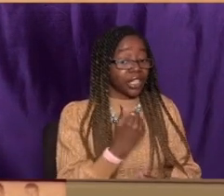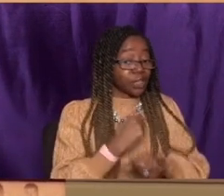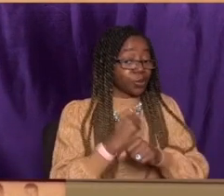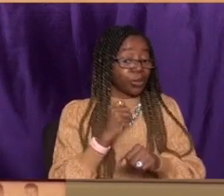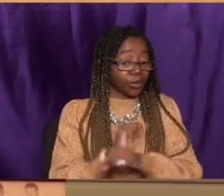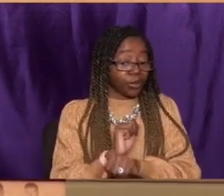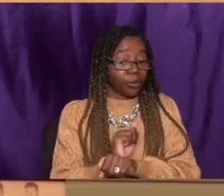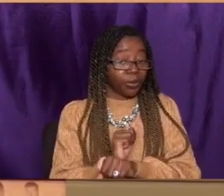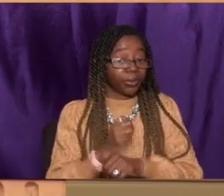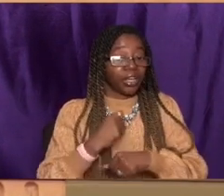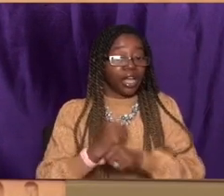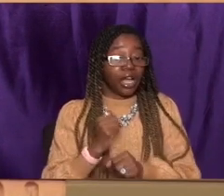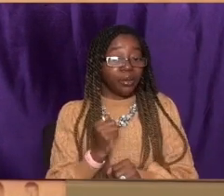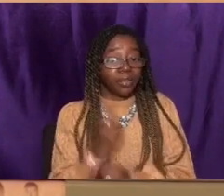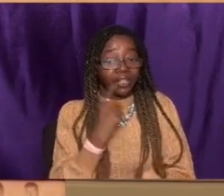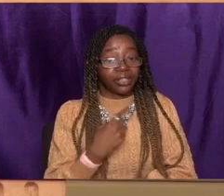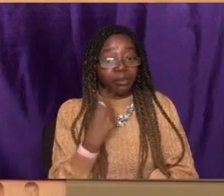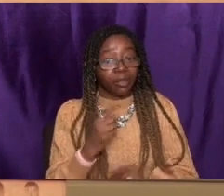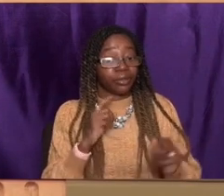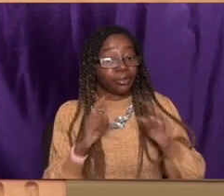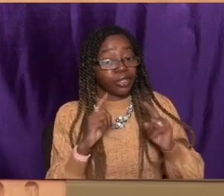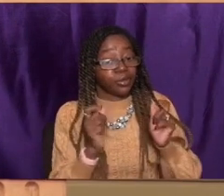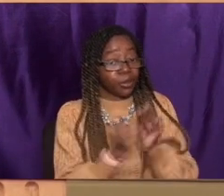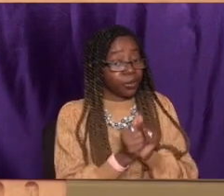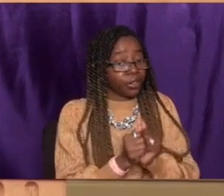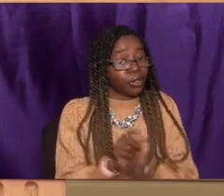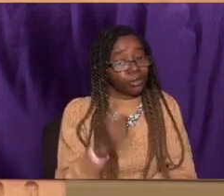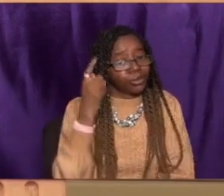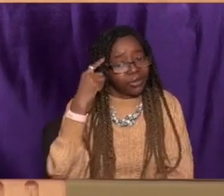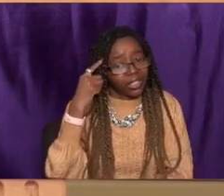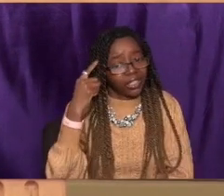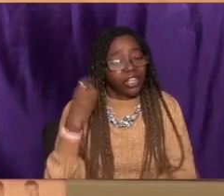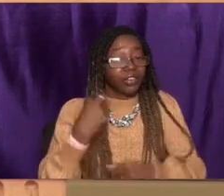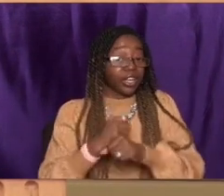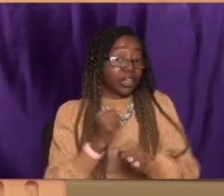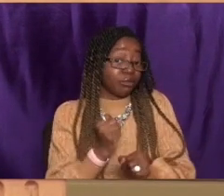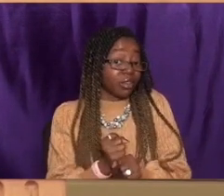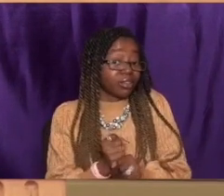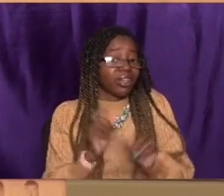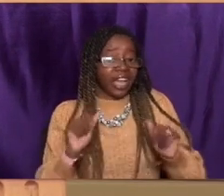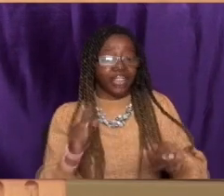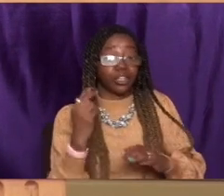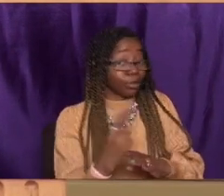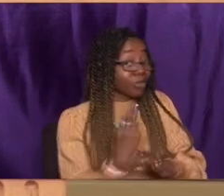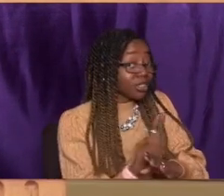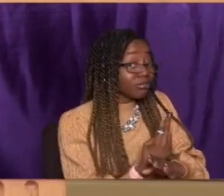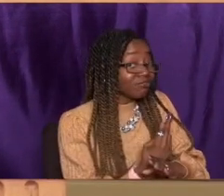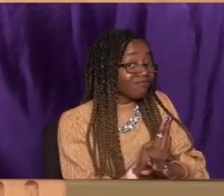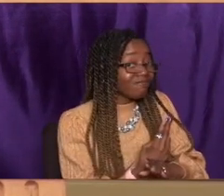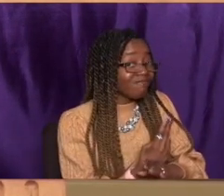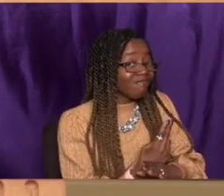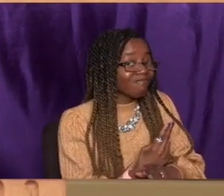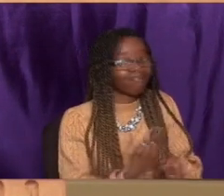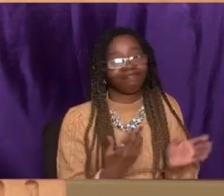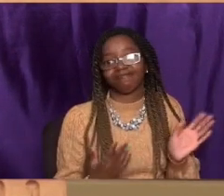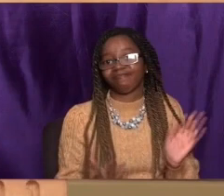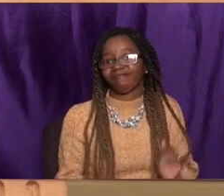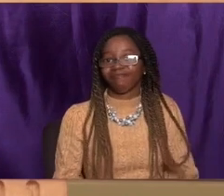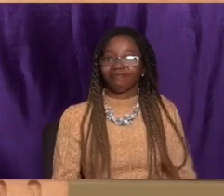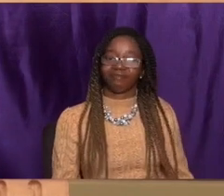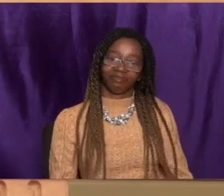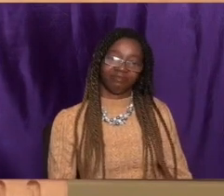the one who made the mouth you speak with. Don't you think if I can make it, I can use it?